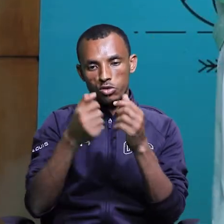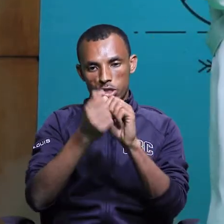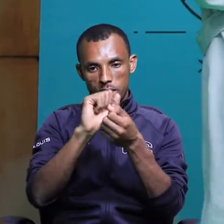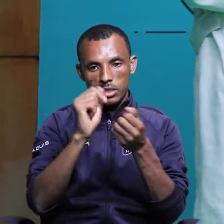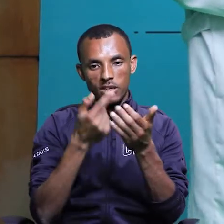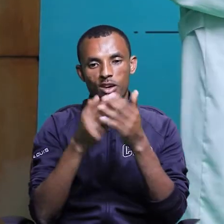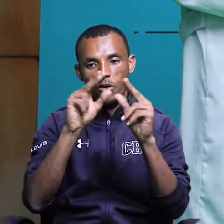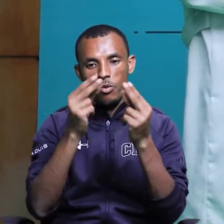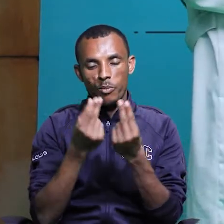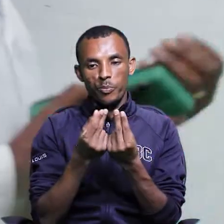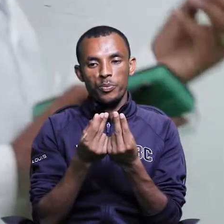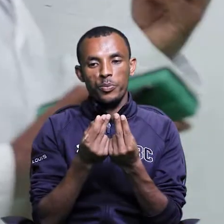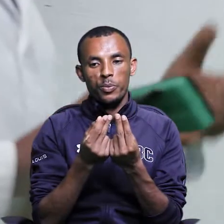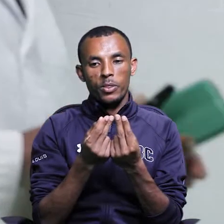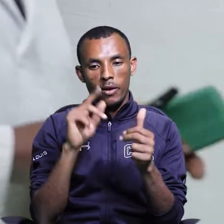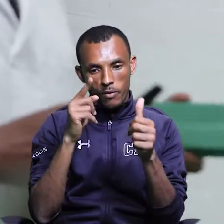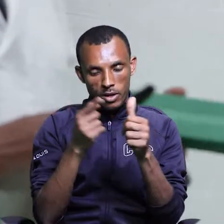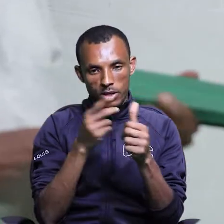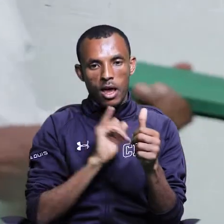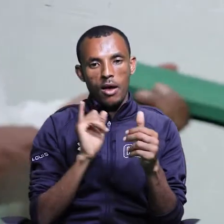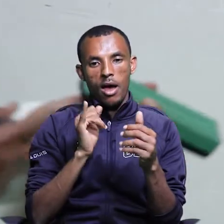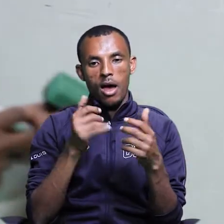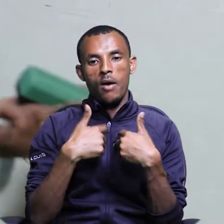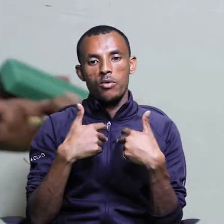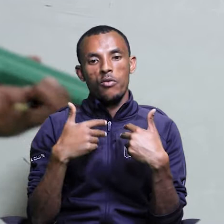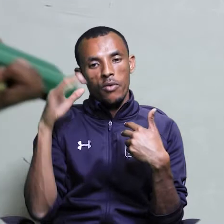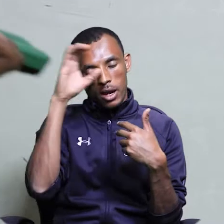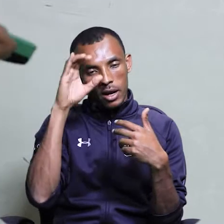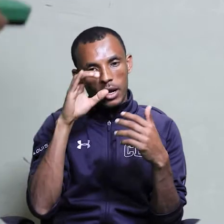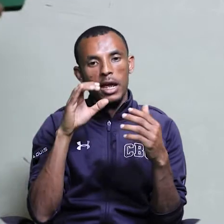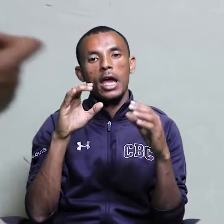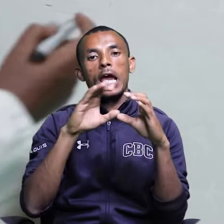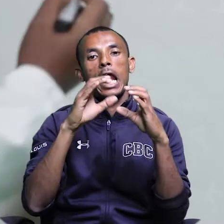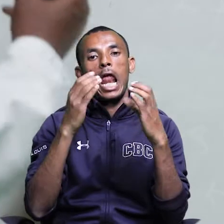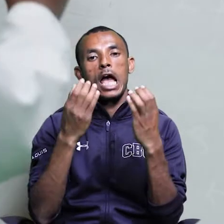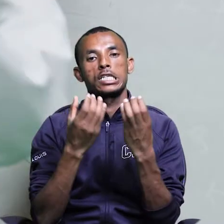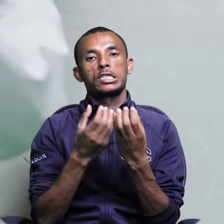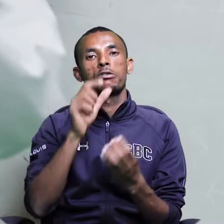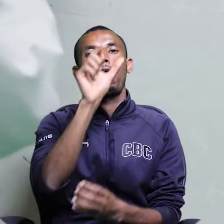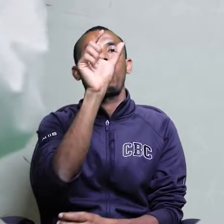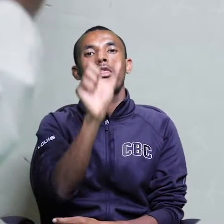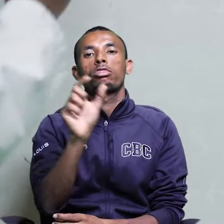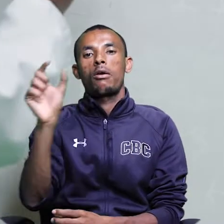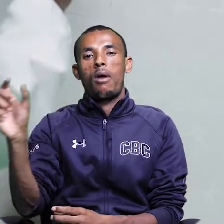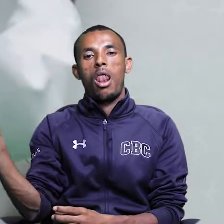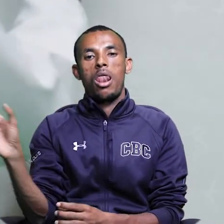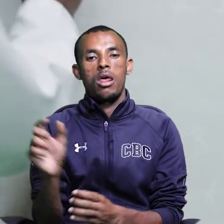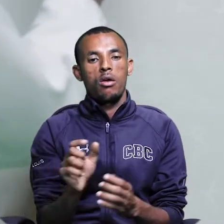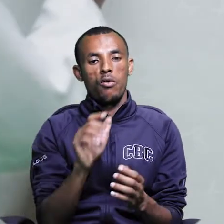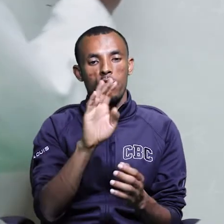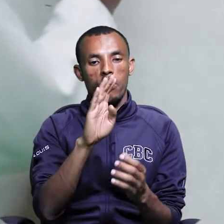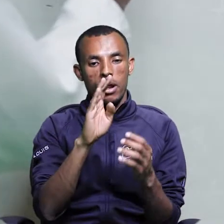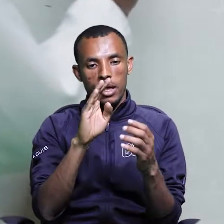group or classes, first I have to find class mark, interval, class interval. So for exercise